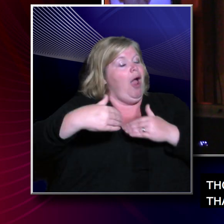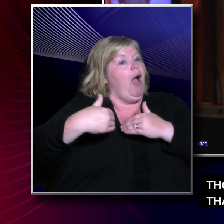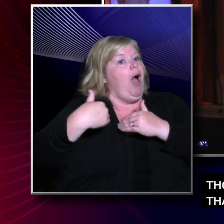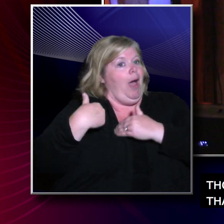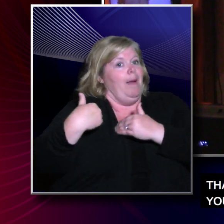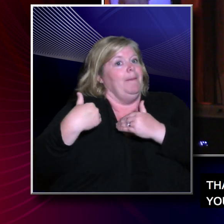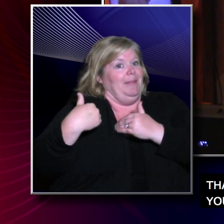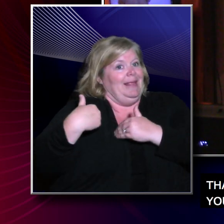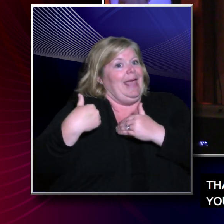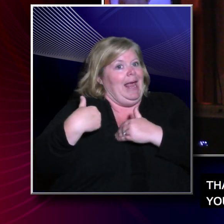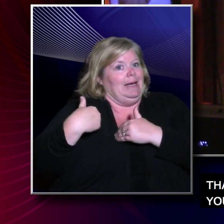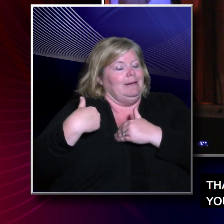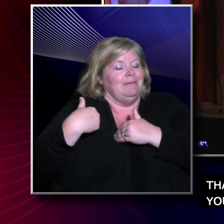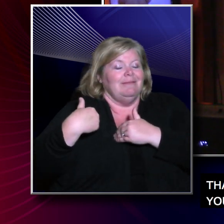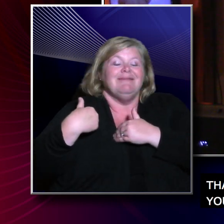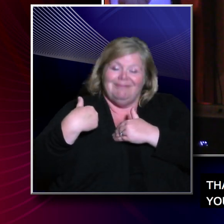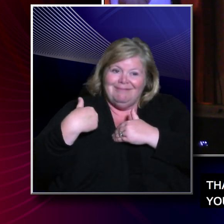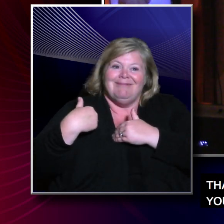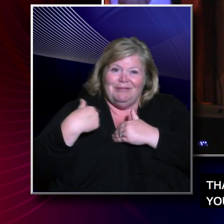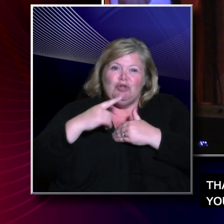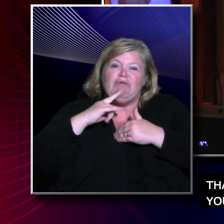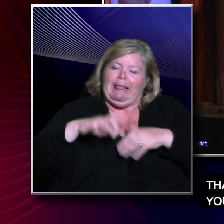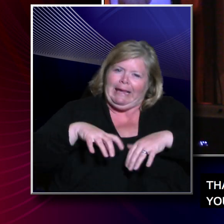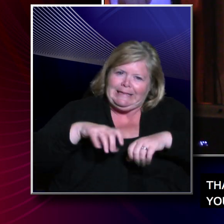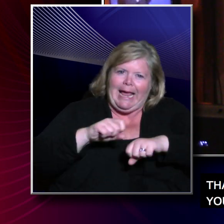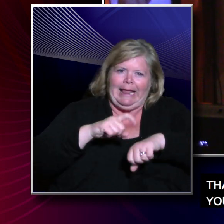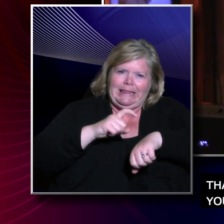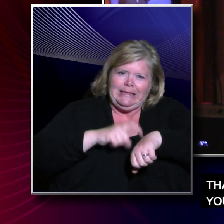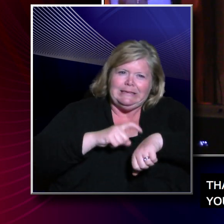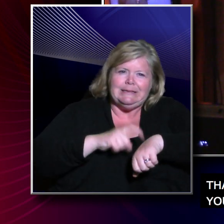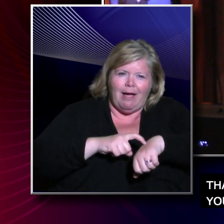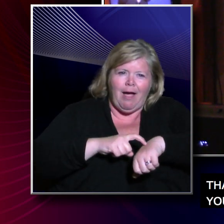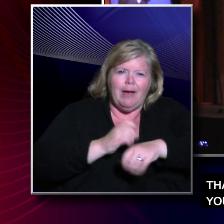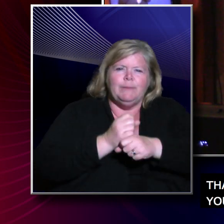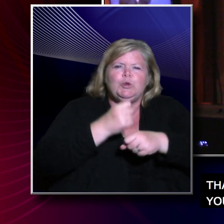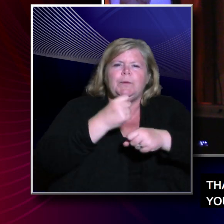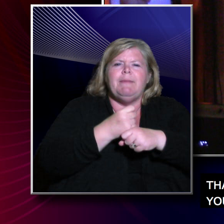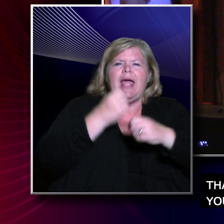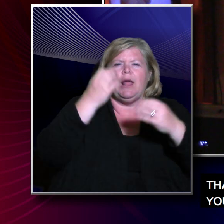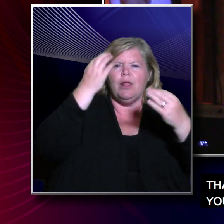to take the time to make thoughtful,